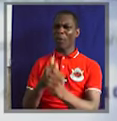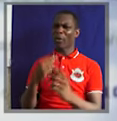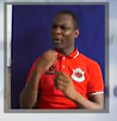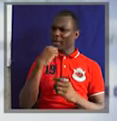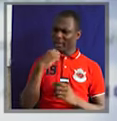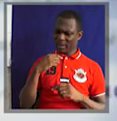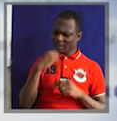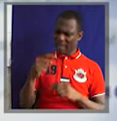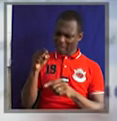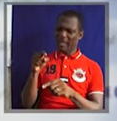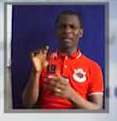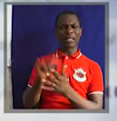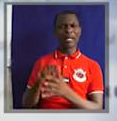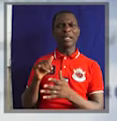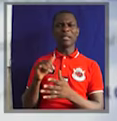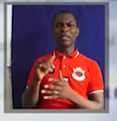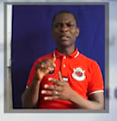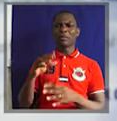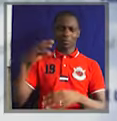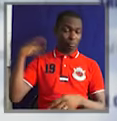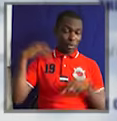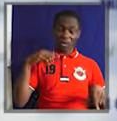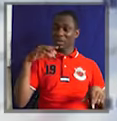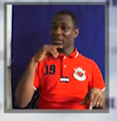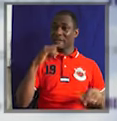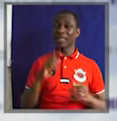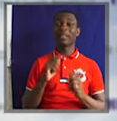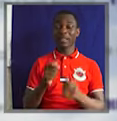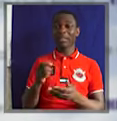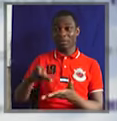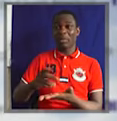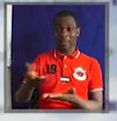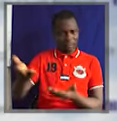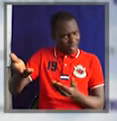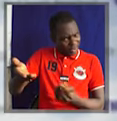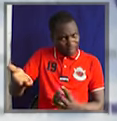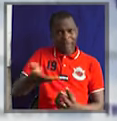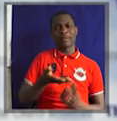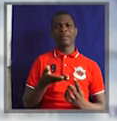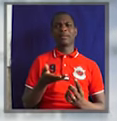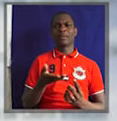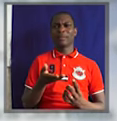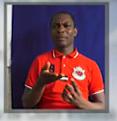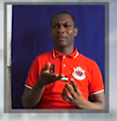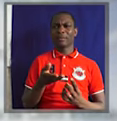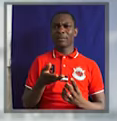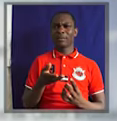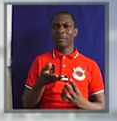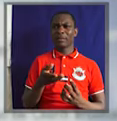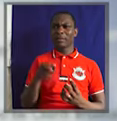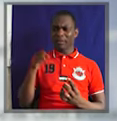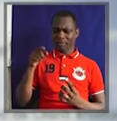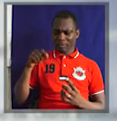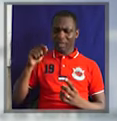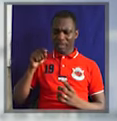mmerɛ no ɛmmoa no ade baa no mɛgye kakra mmerɛ no nneɛma no ade baa no sɛ afei deɛ mɛgye kakra Naaman nso so ɔno a